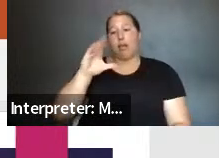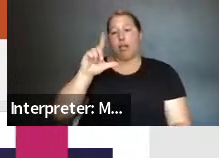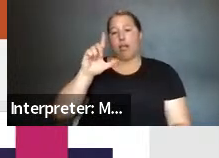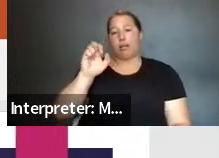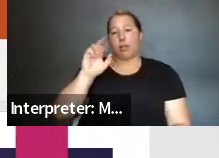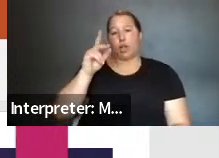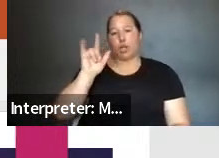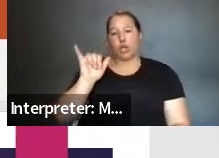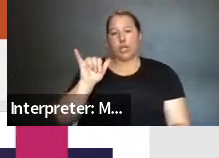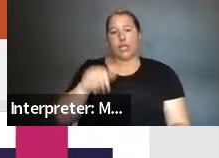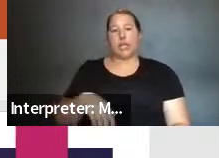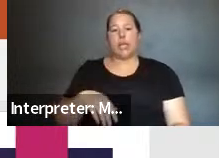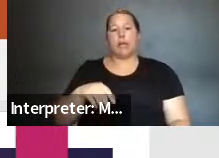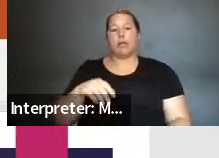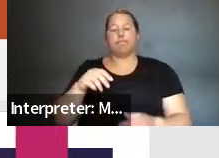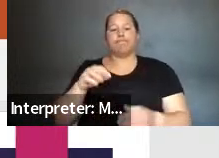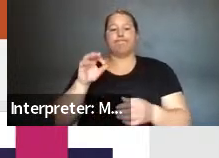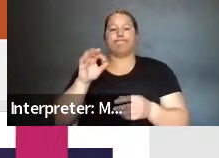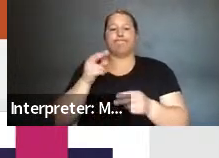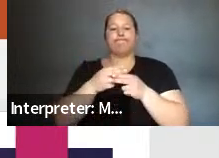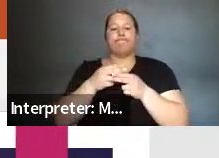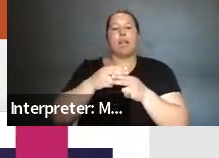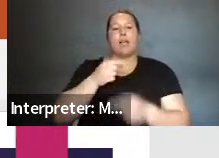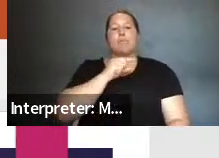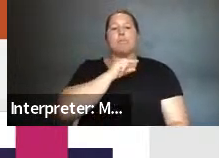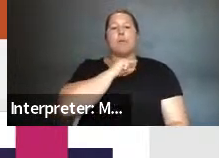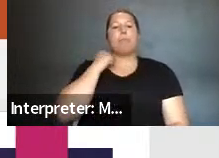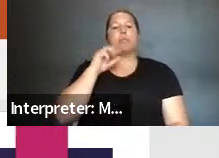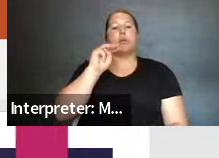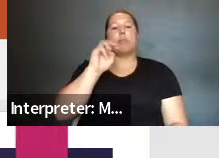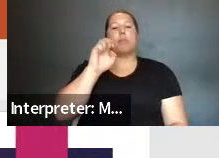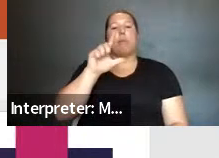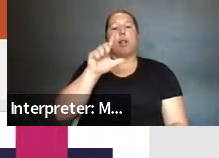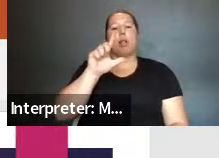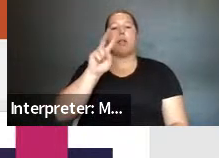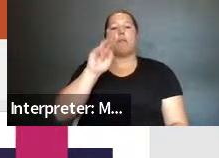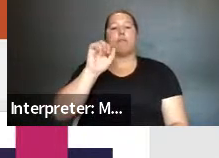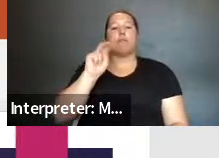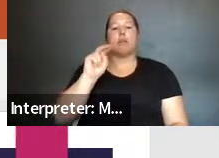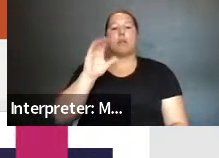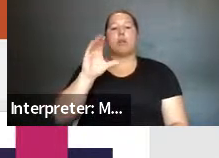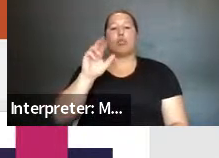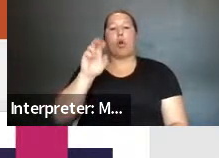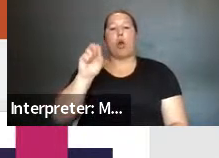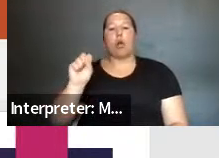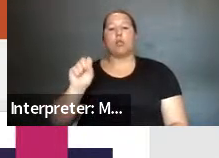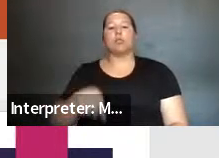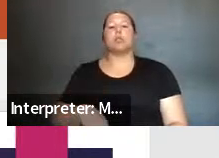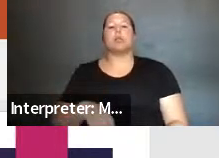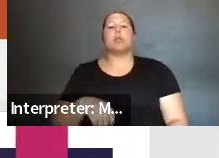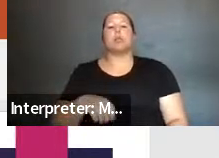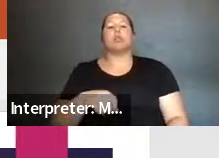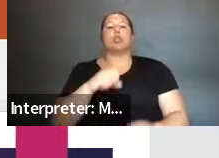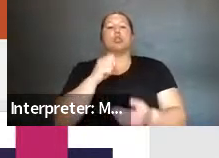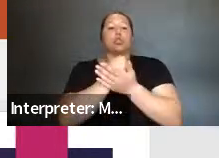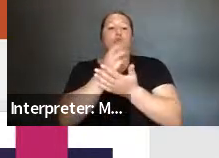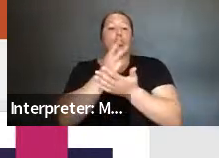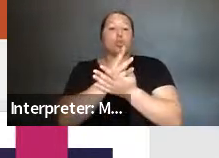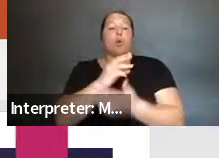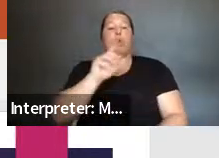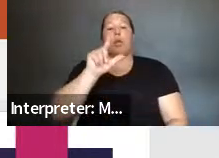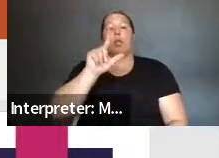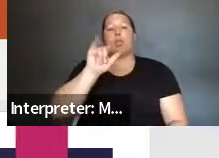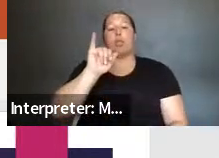Cross. We have a social worker assigned to this team who works within our department, Leslie Ogden Gordon. And then we